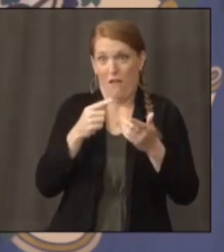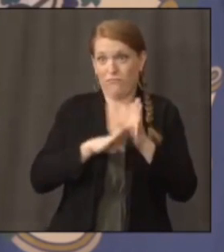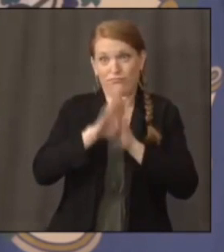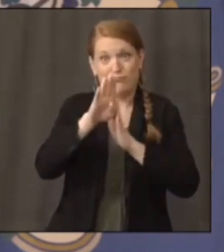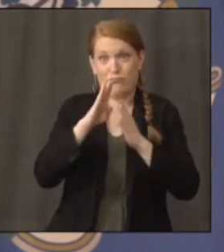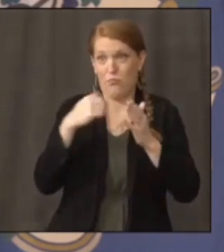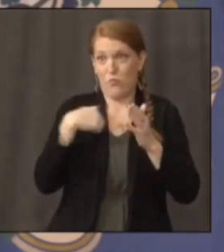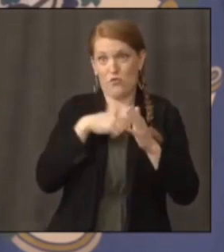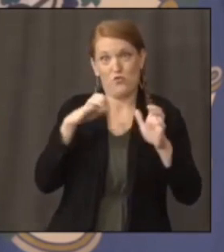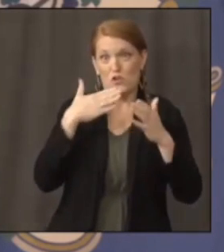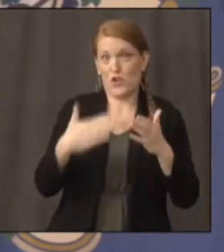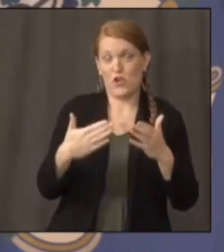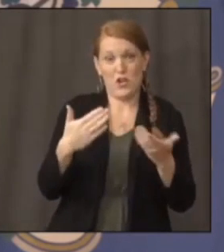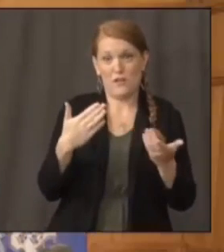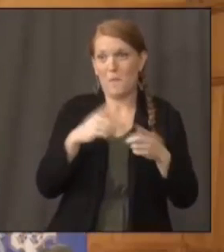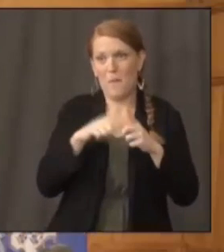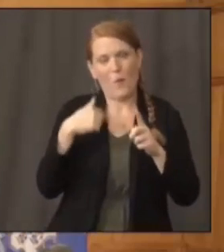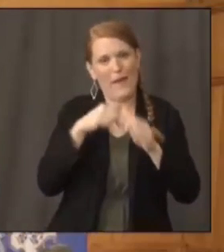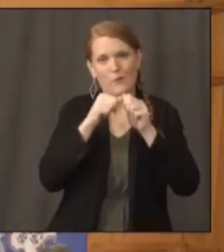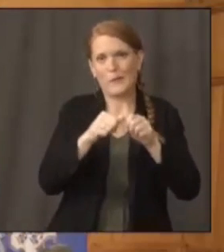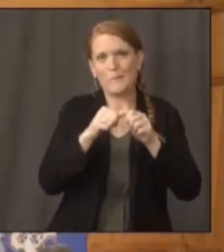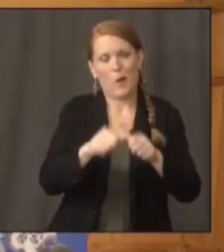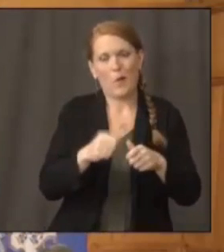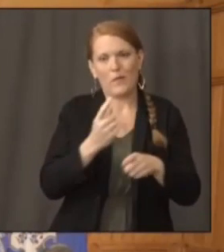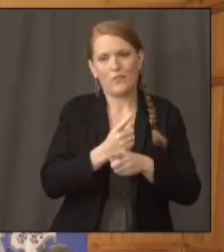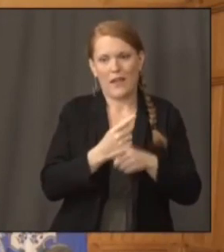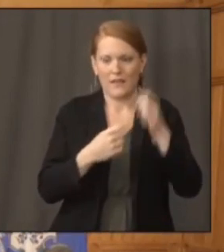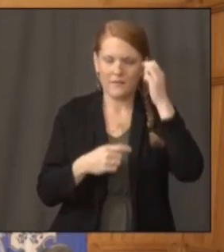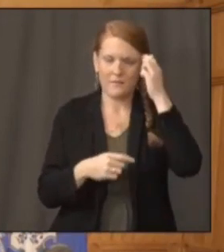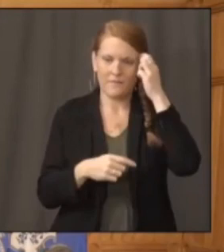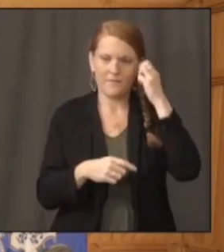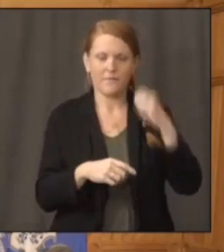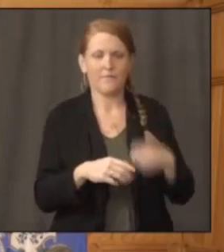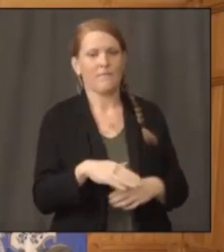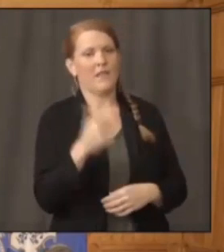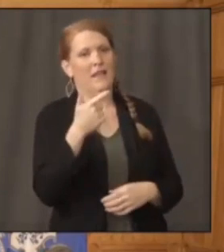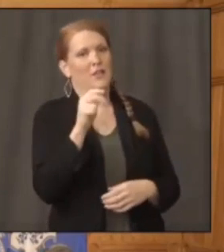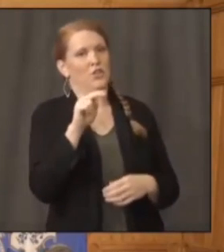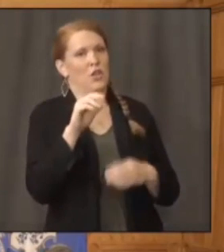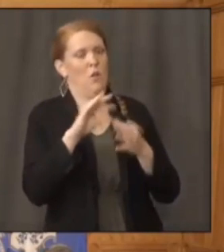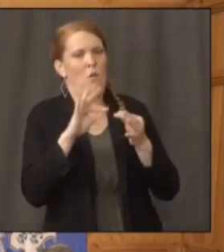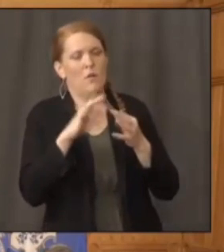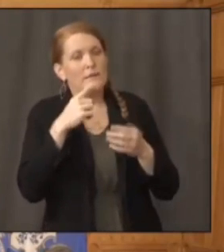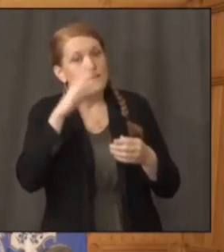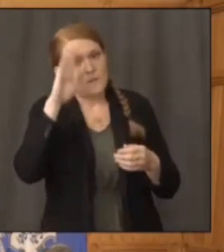though. Well, I think Danny said it about as well as it can be said.